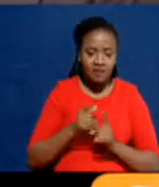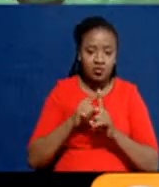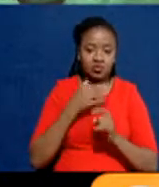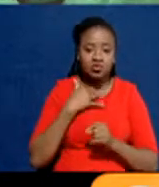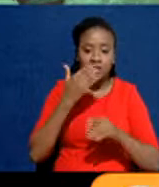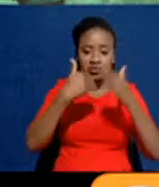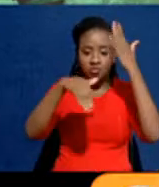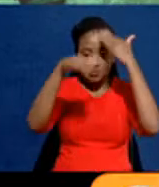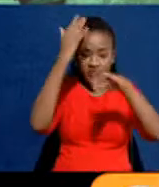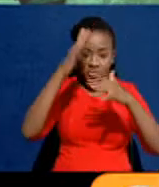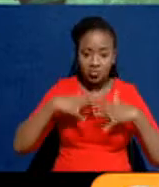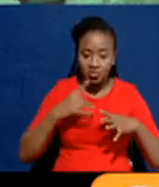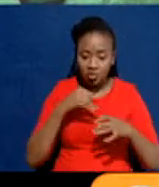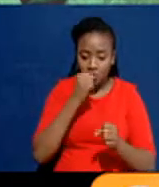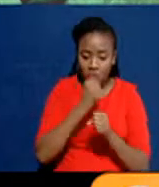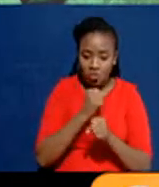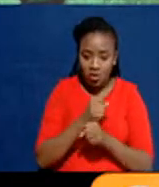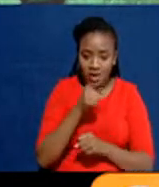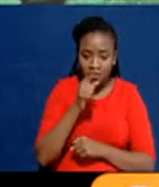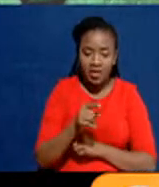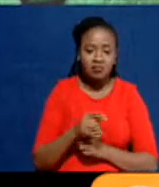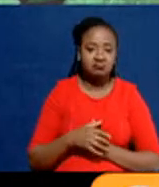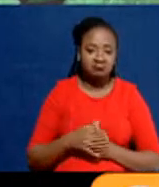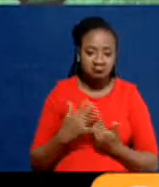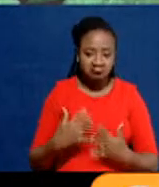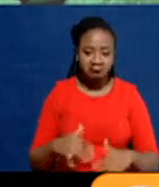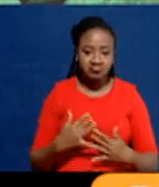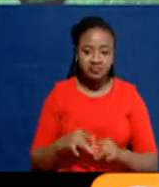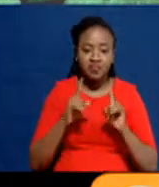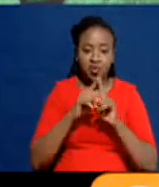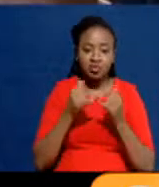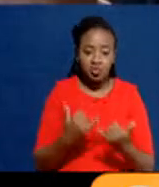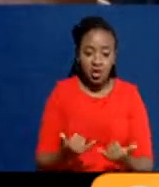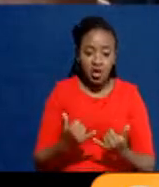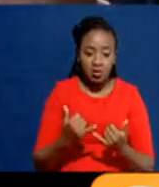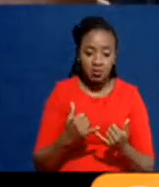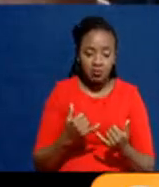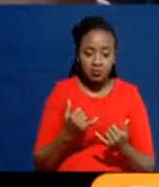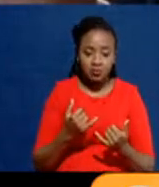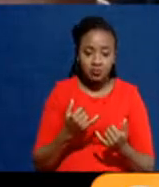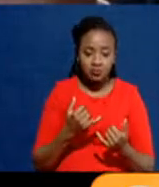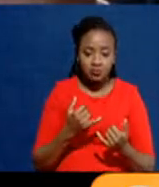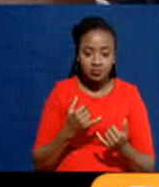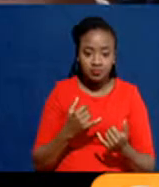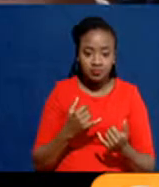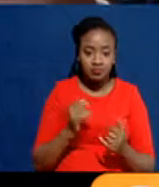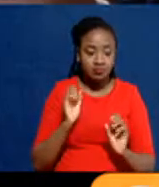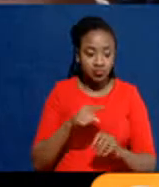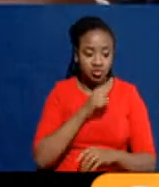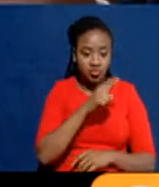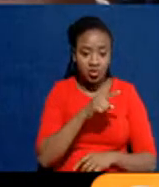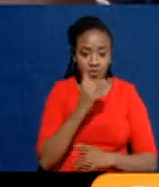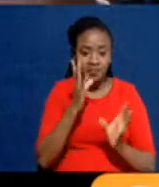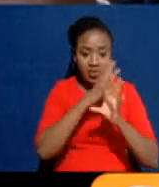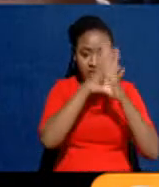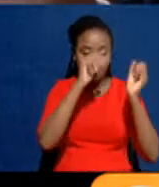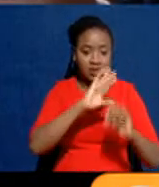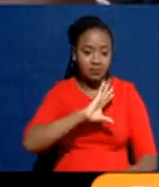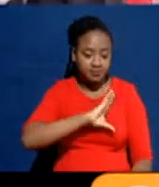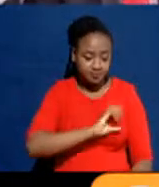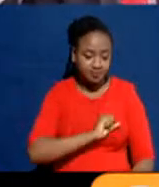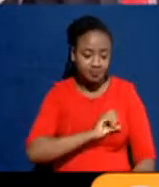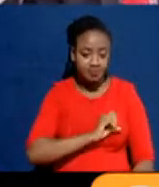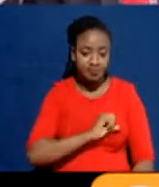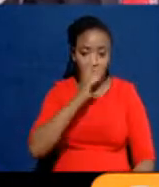to occupy these positions. So now that things are the way they are, does the president hold on because still he's being served